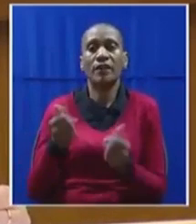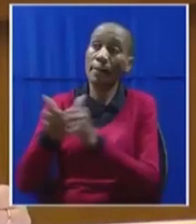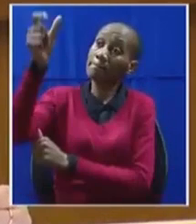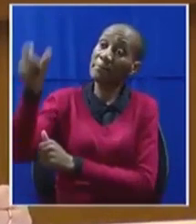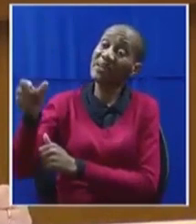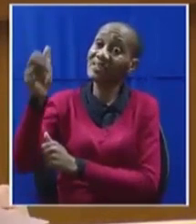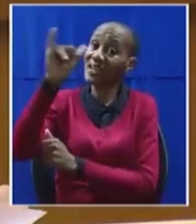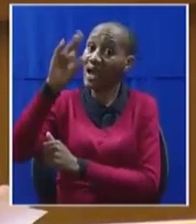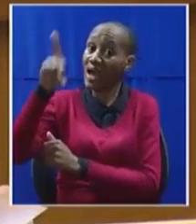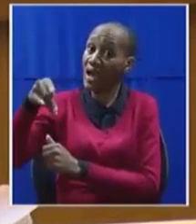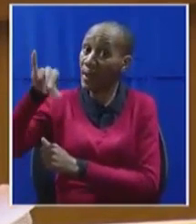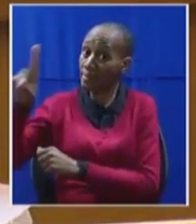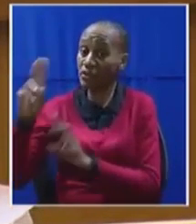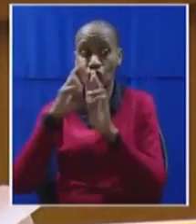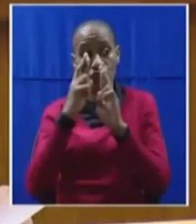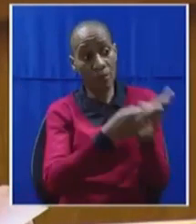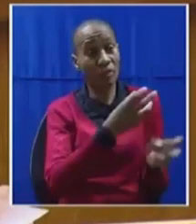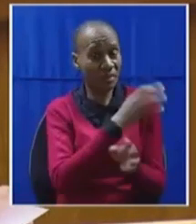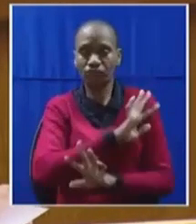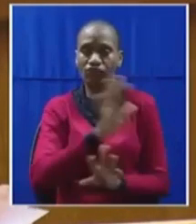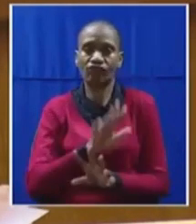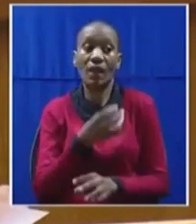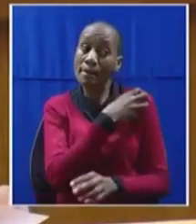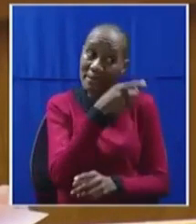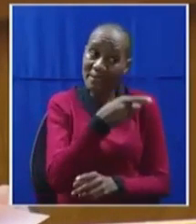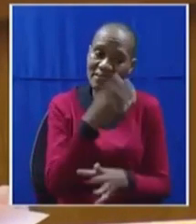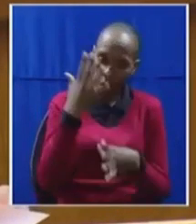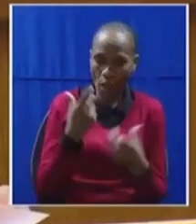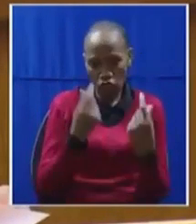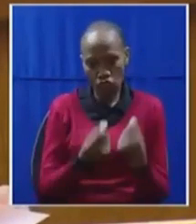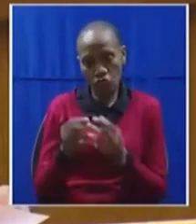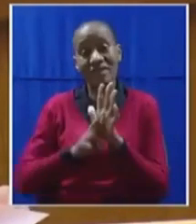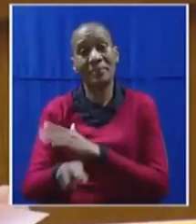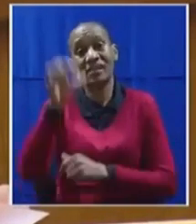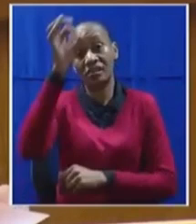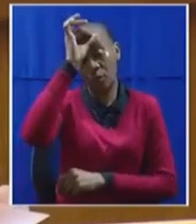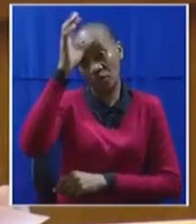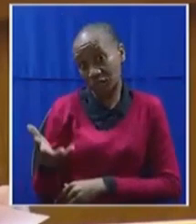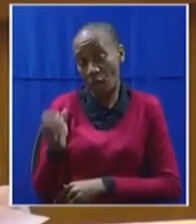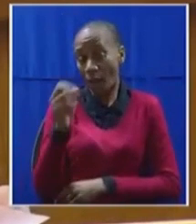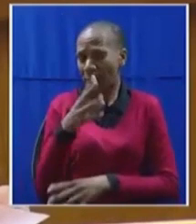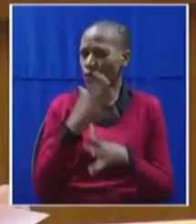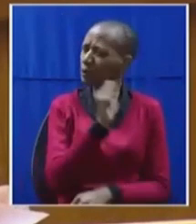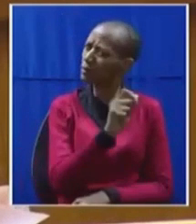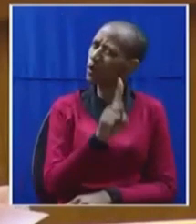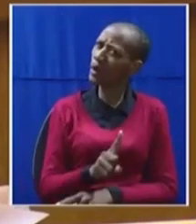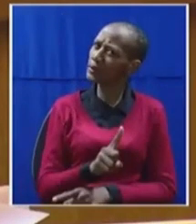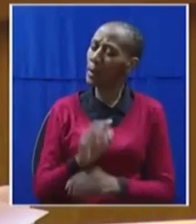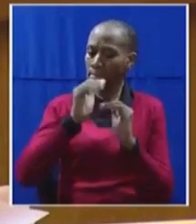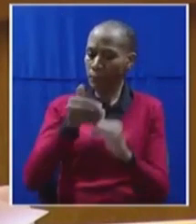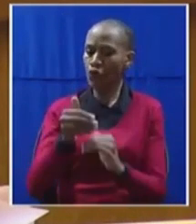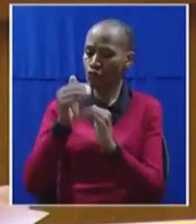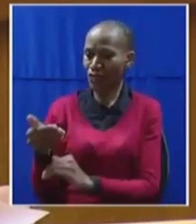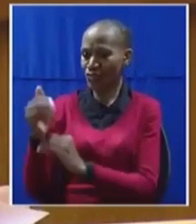to the minister, he gives him reports. The minister's there to act and speak for the police. Obviously, his job is to protect them, and their roles